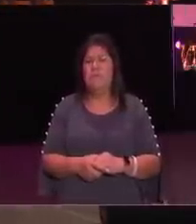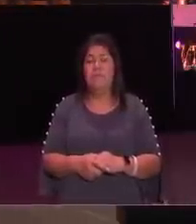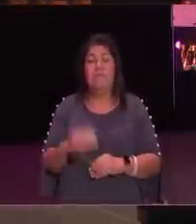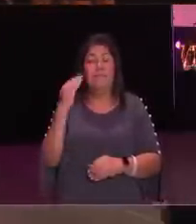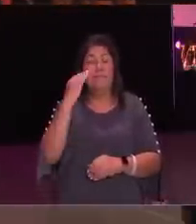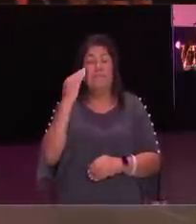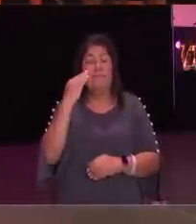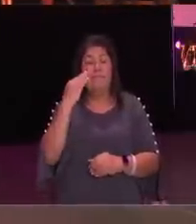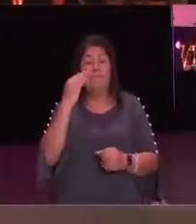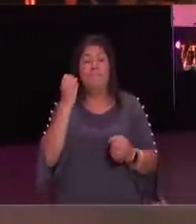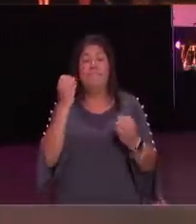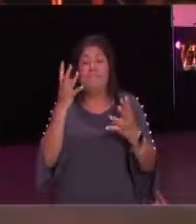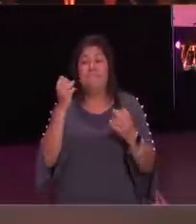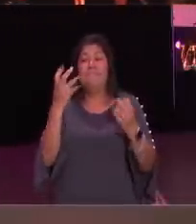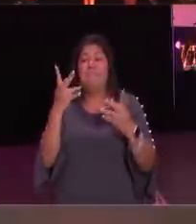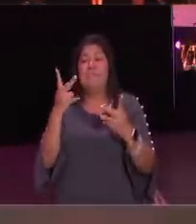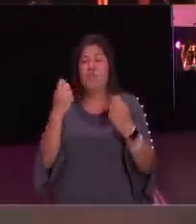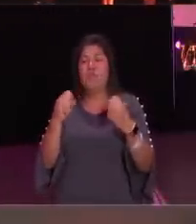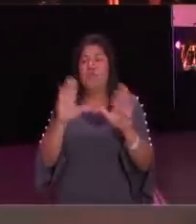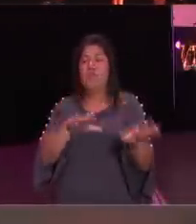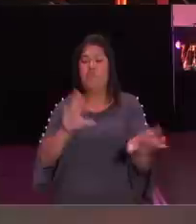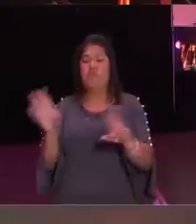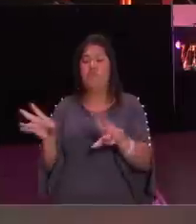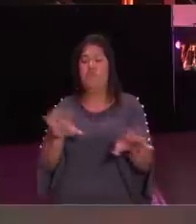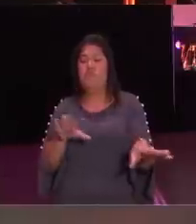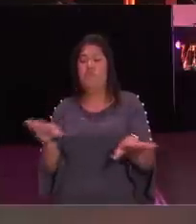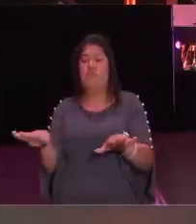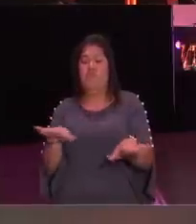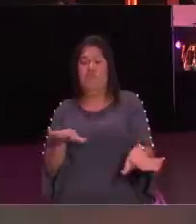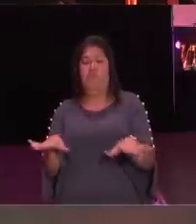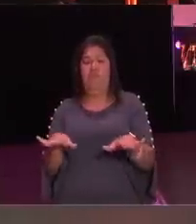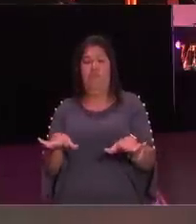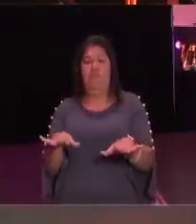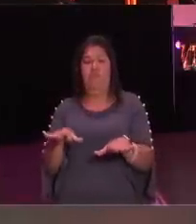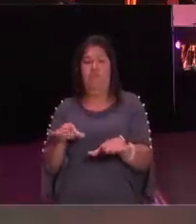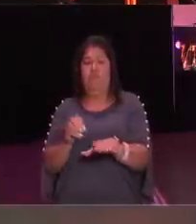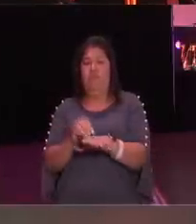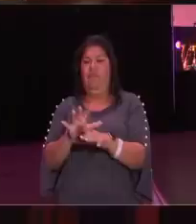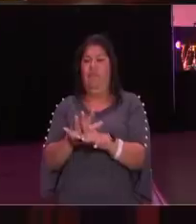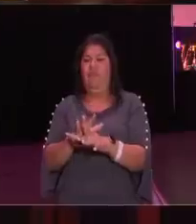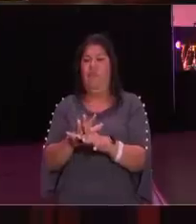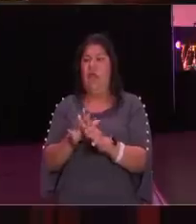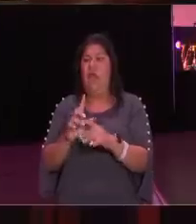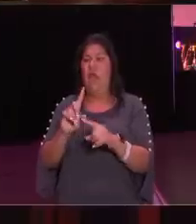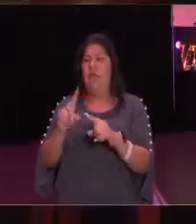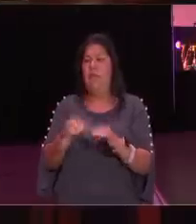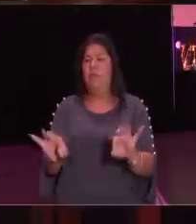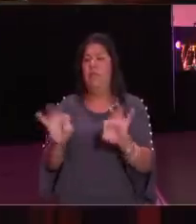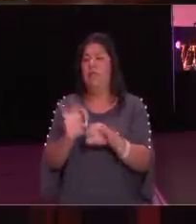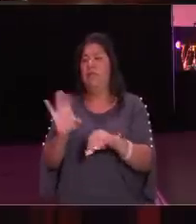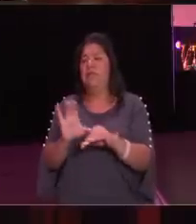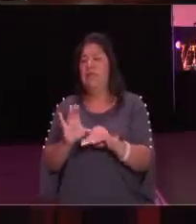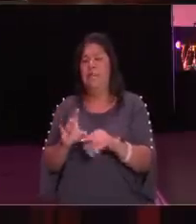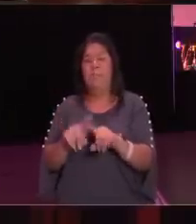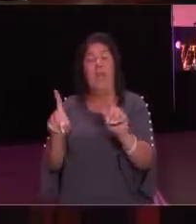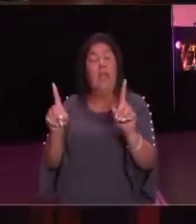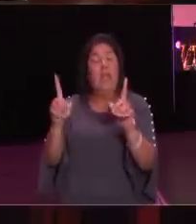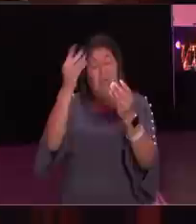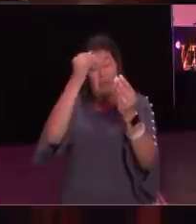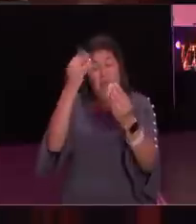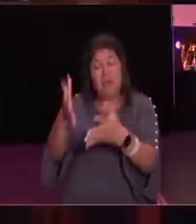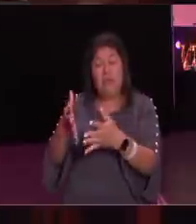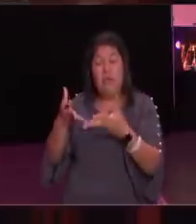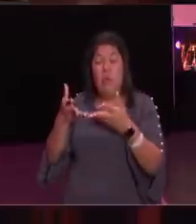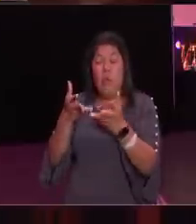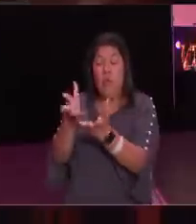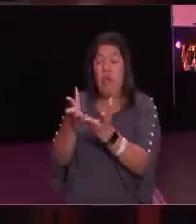I know there are many trying to play down the effectiveness and relevancy of the church, but here to tell you that on